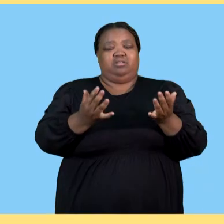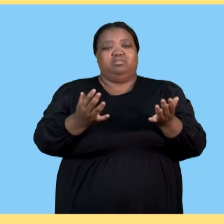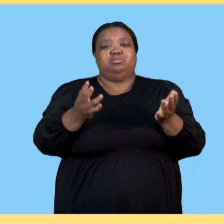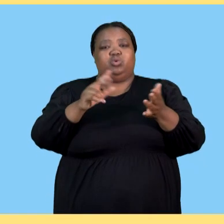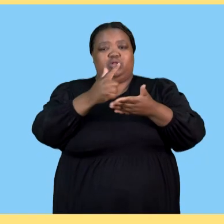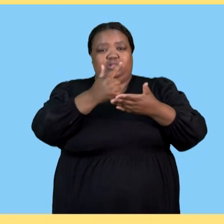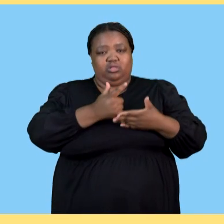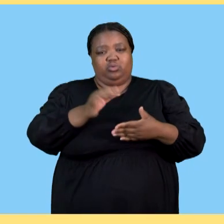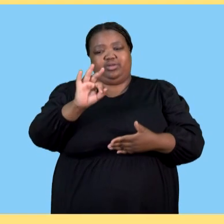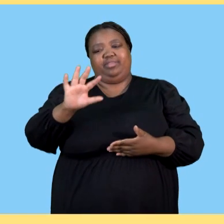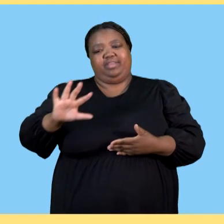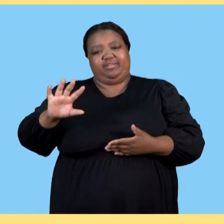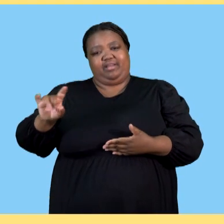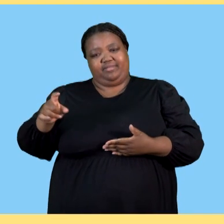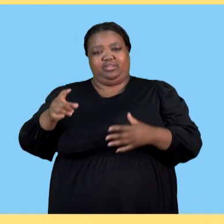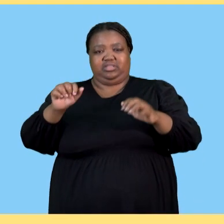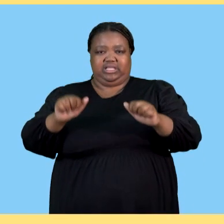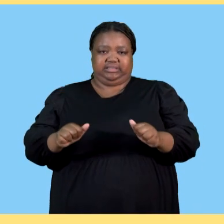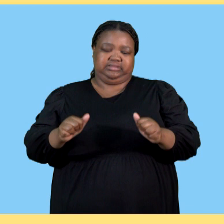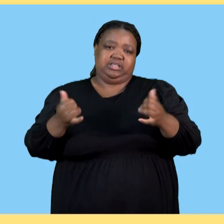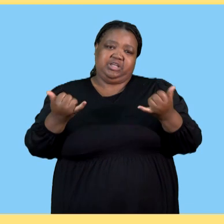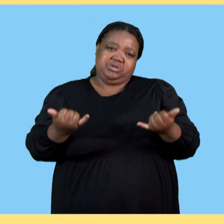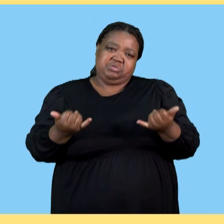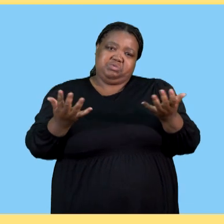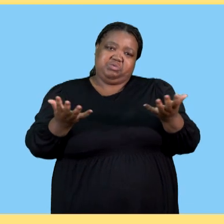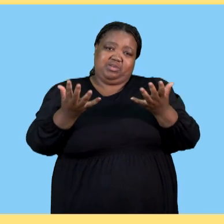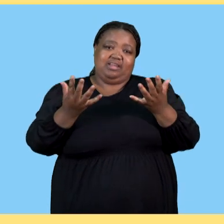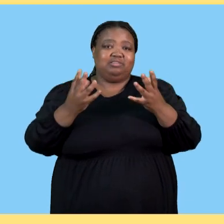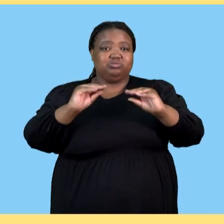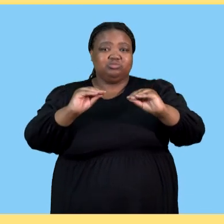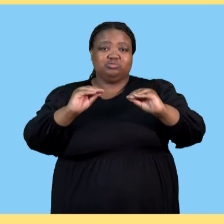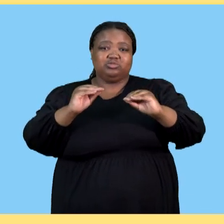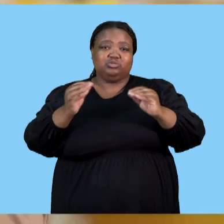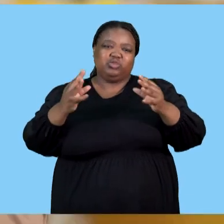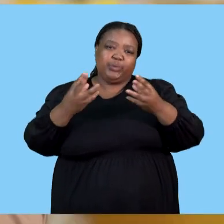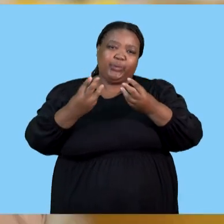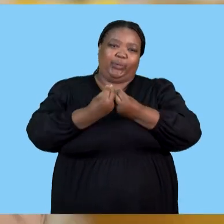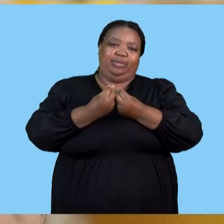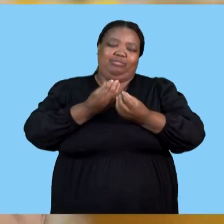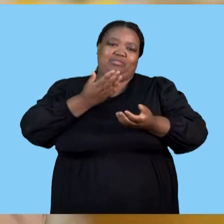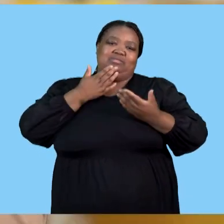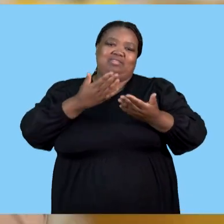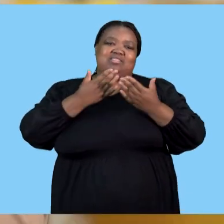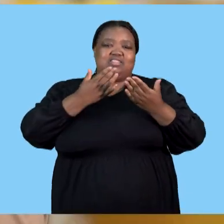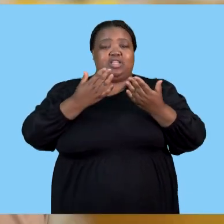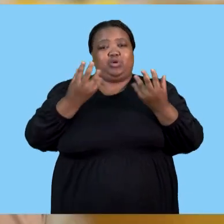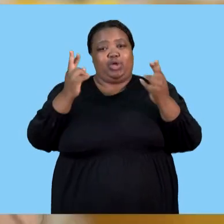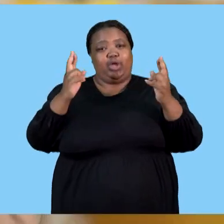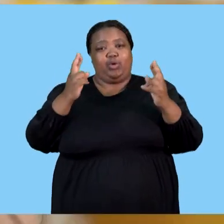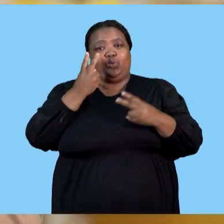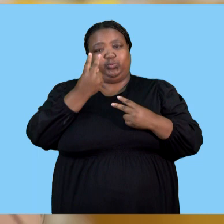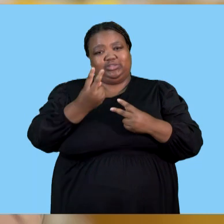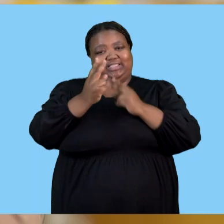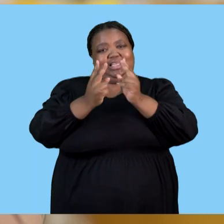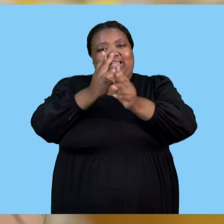the 200,000 and then the short-term loan becomes 35,000. Thank you so much for joining me in today's class. I hope to